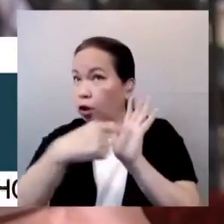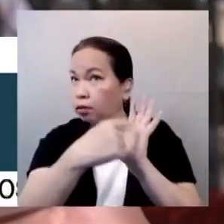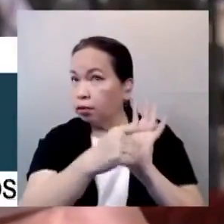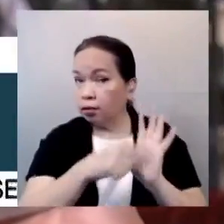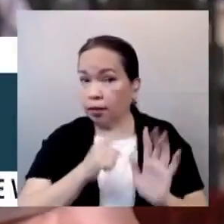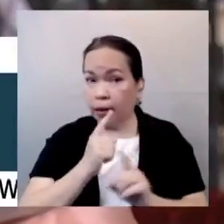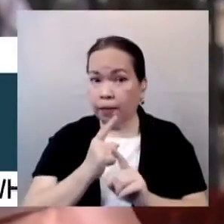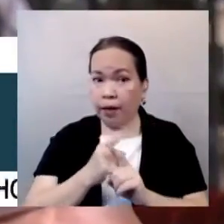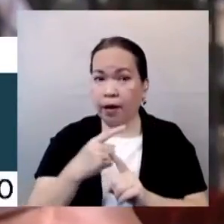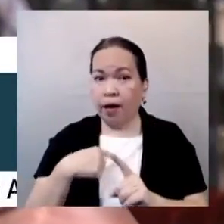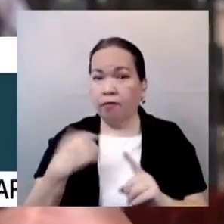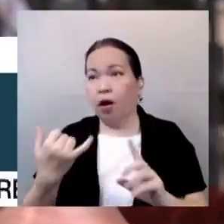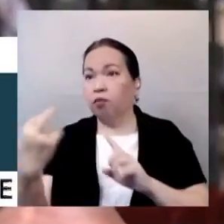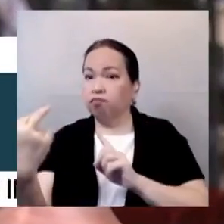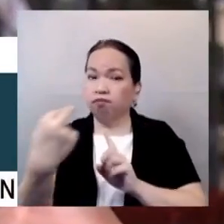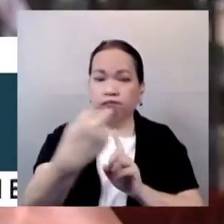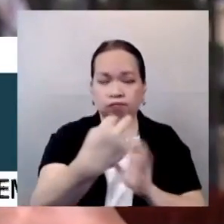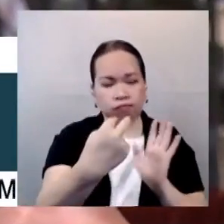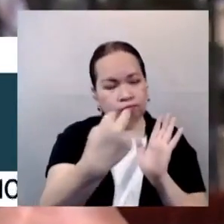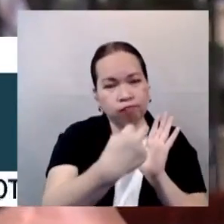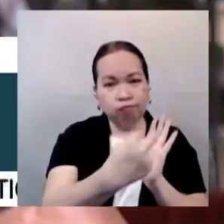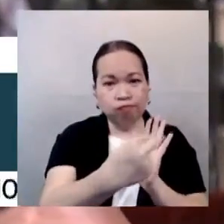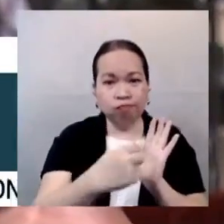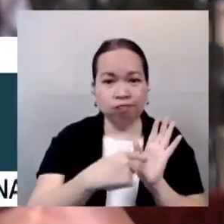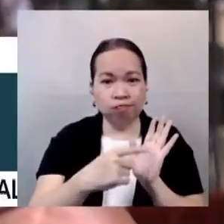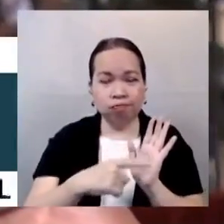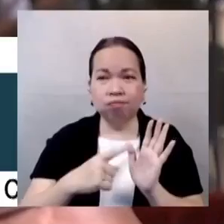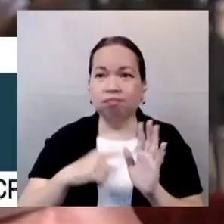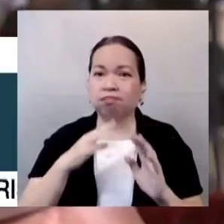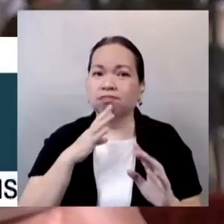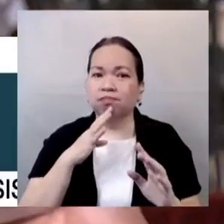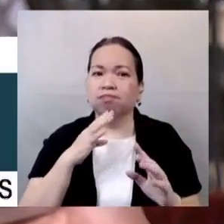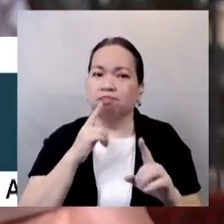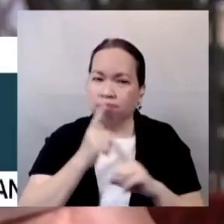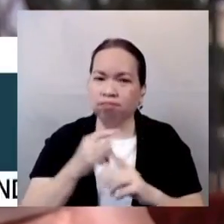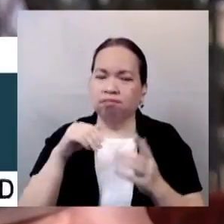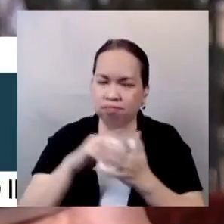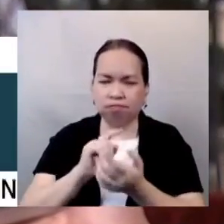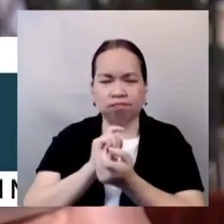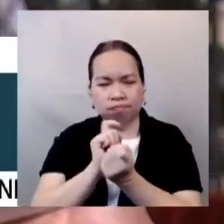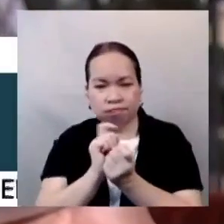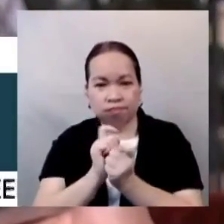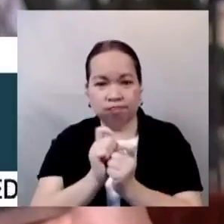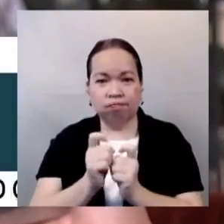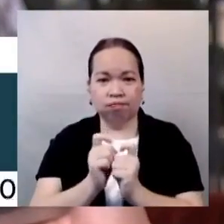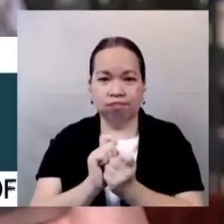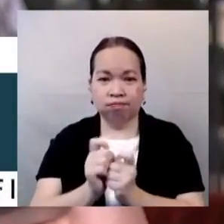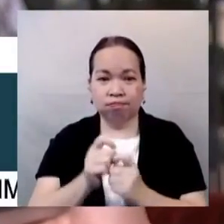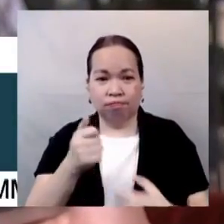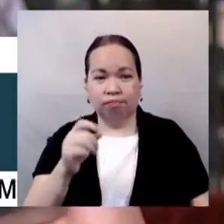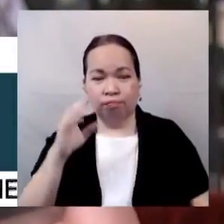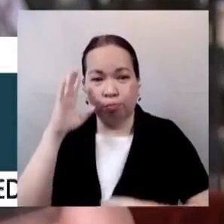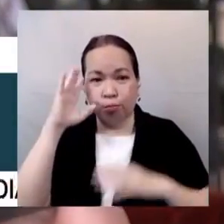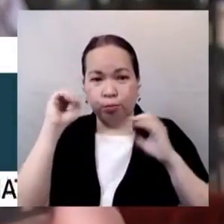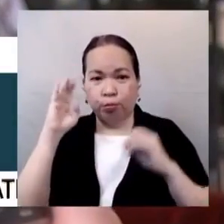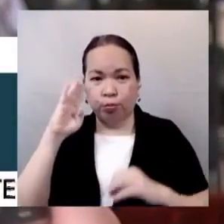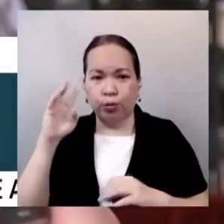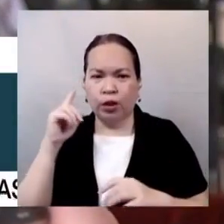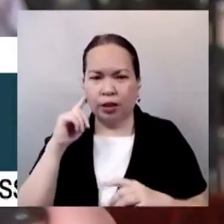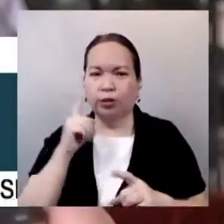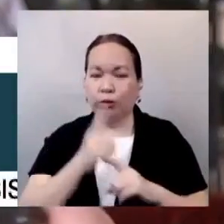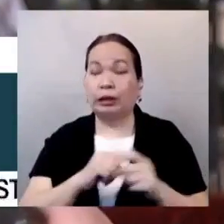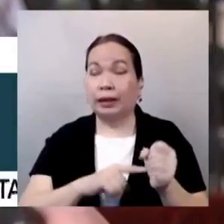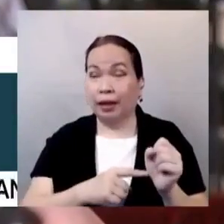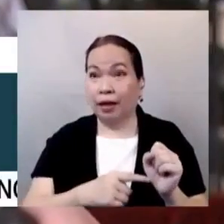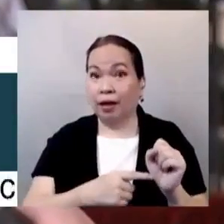to have a fresh set of eyes after writing it and writing it again. So I think to begin with, medyo mahaba, but